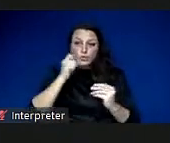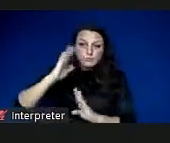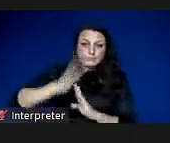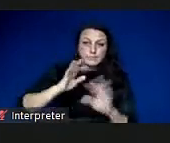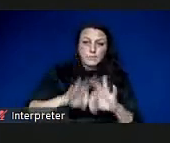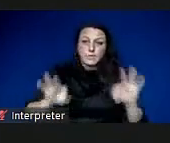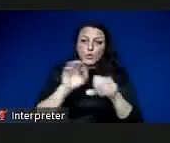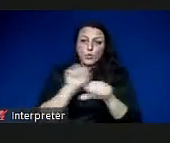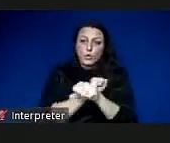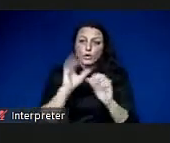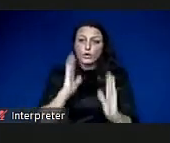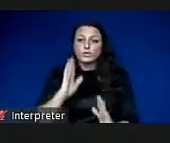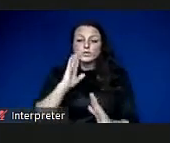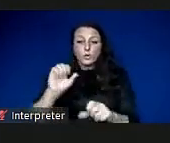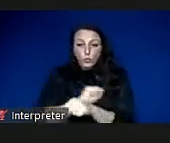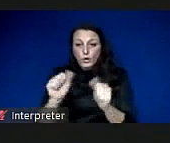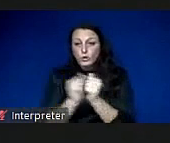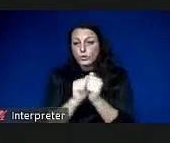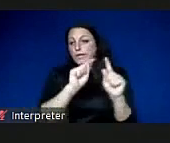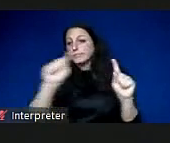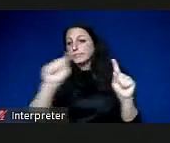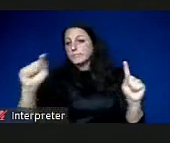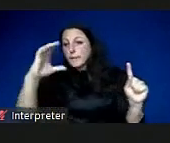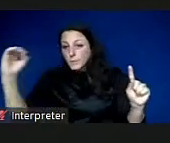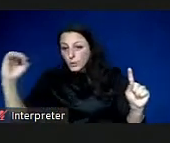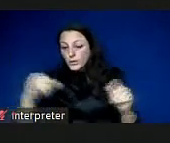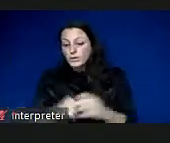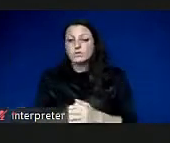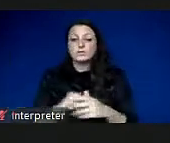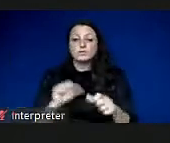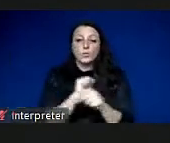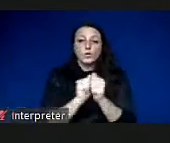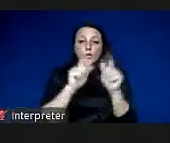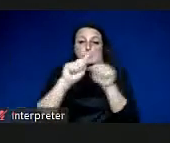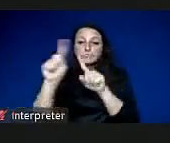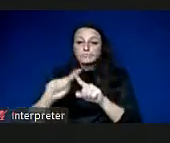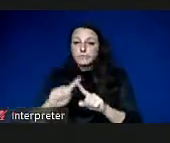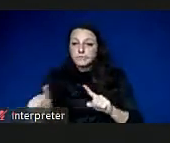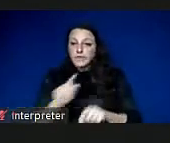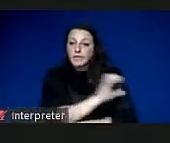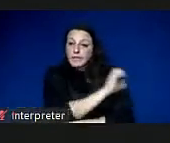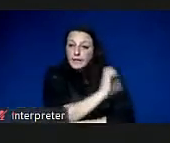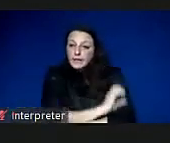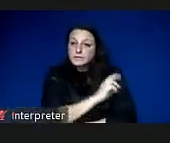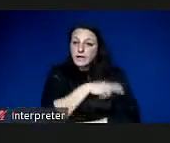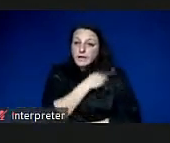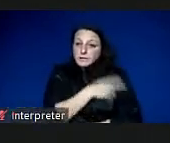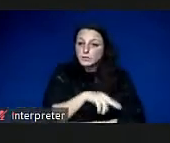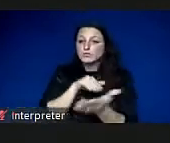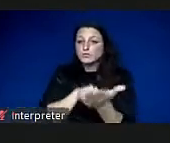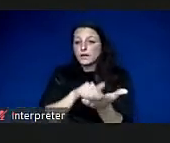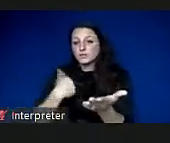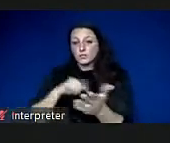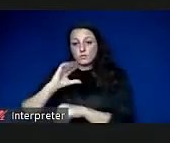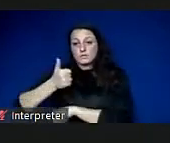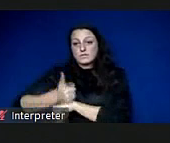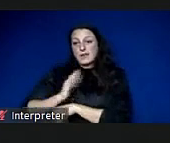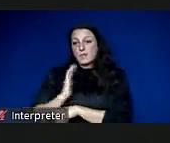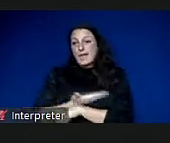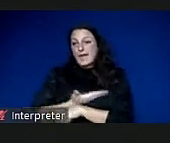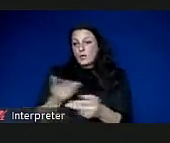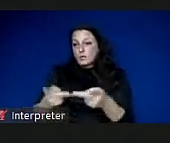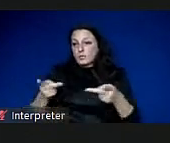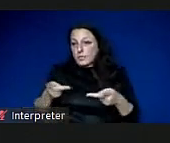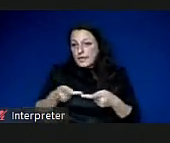working with employers. We're going to be working with providers. We will be setting up our own points of distribution and mass vaccination